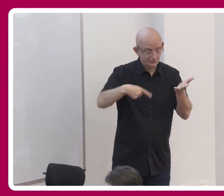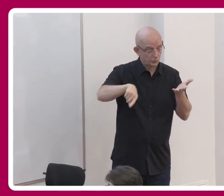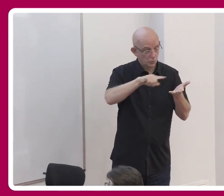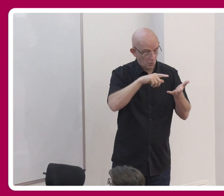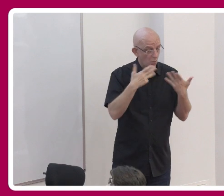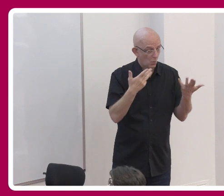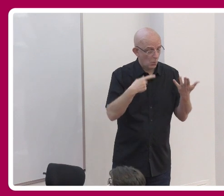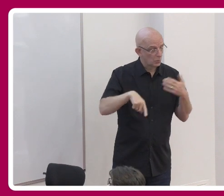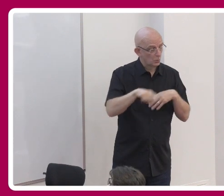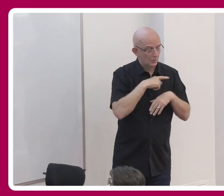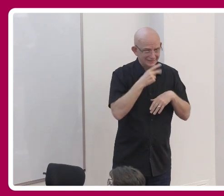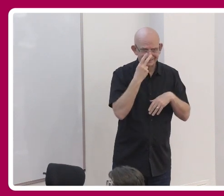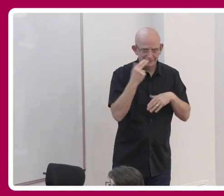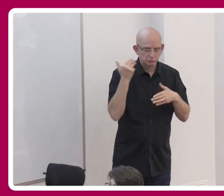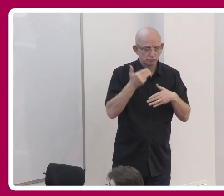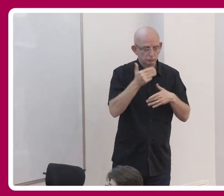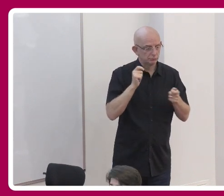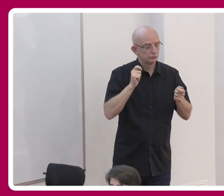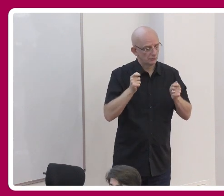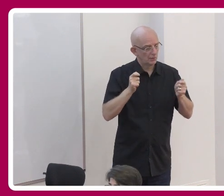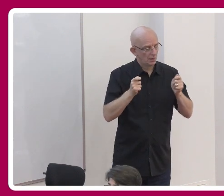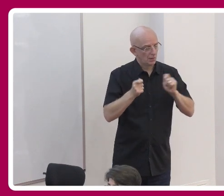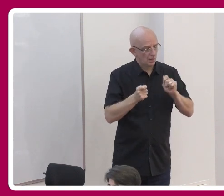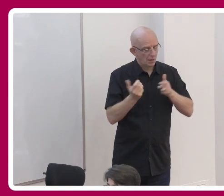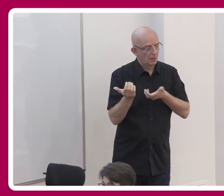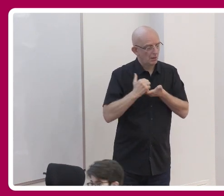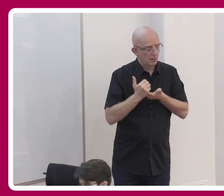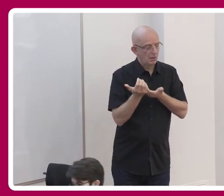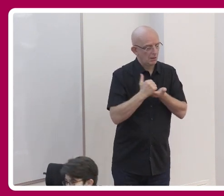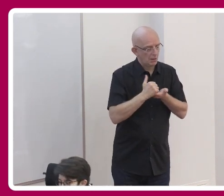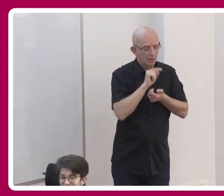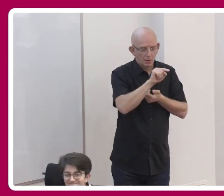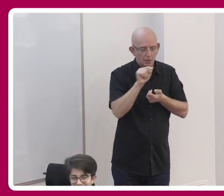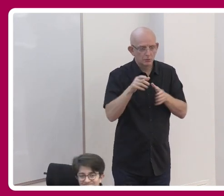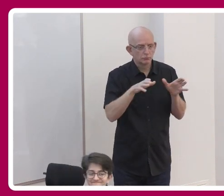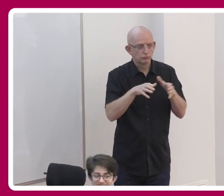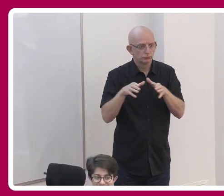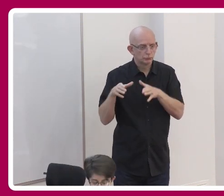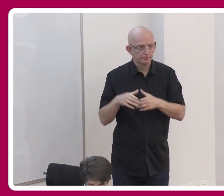with local groups. And so, yes, thank you. Thank you very much.